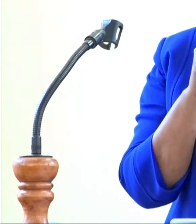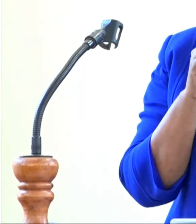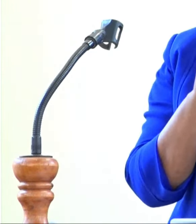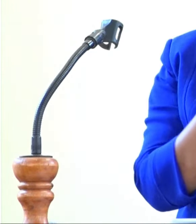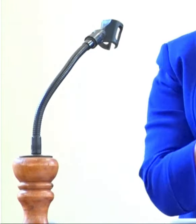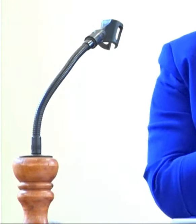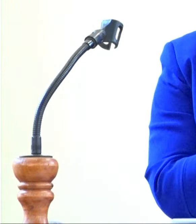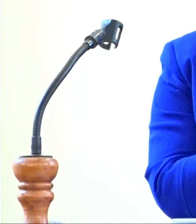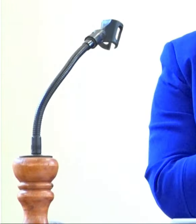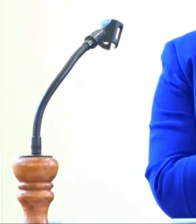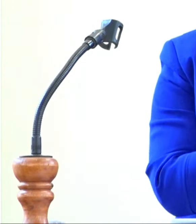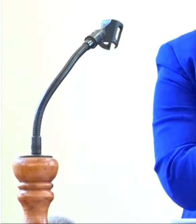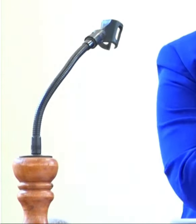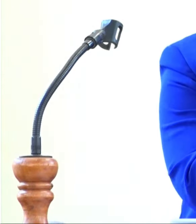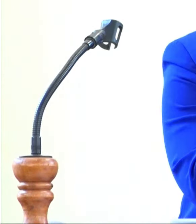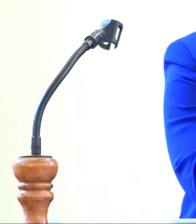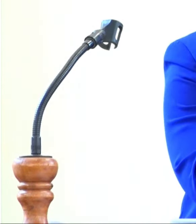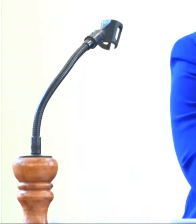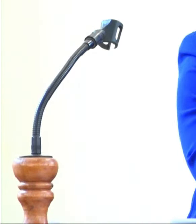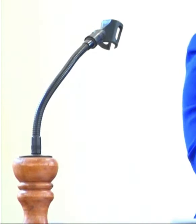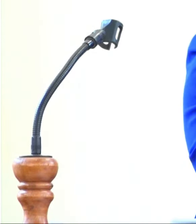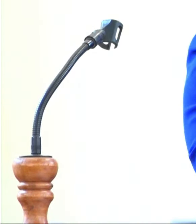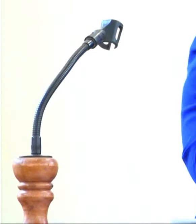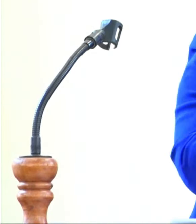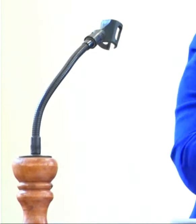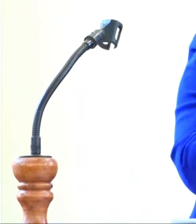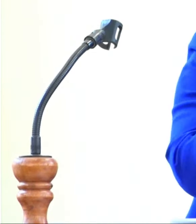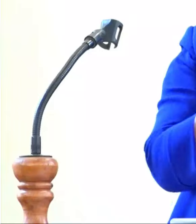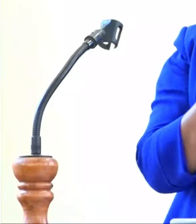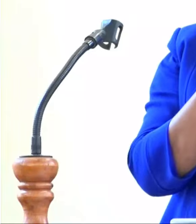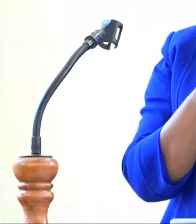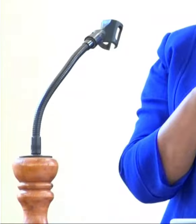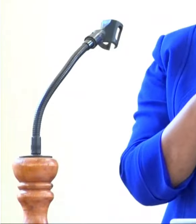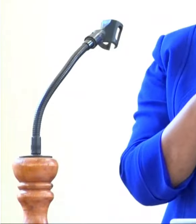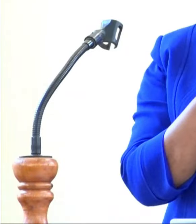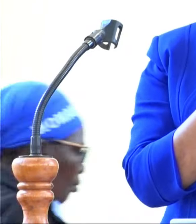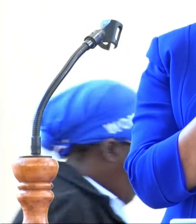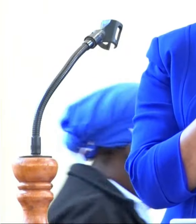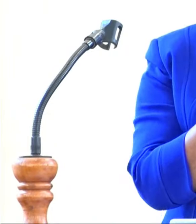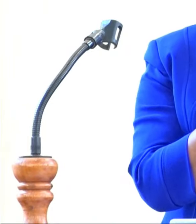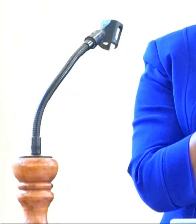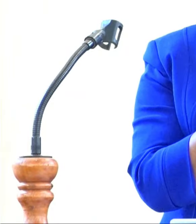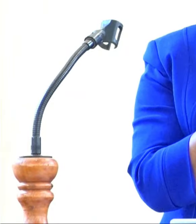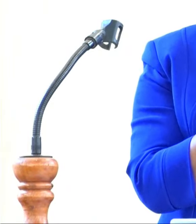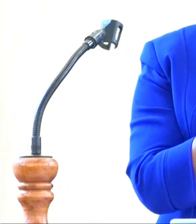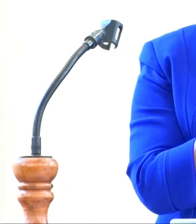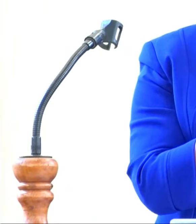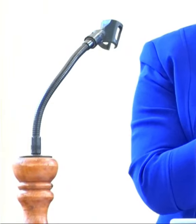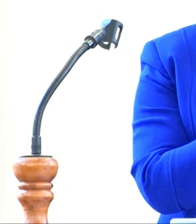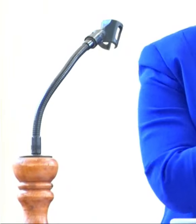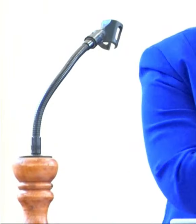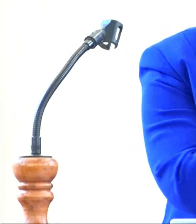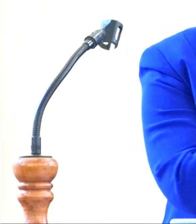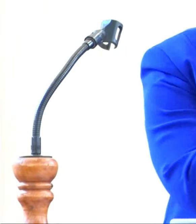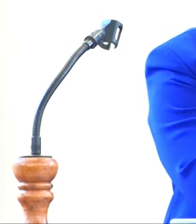to be able to stand in this sanctuary once again after a very long time. I